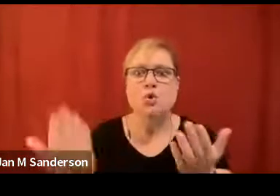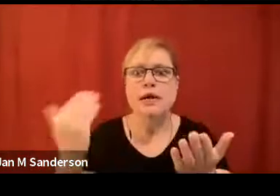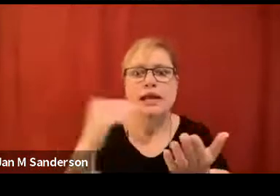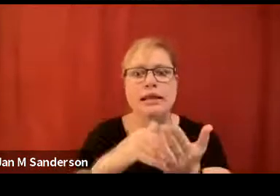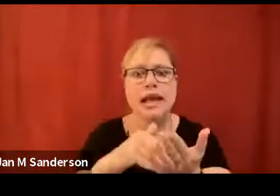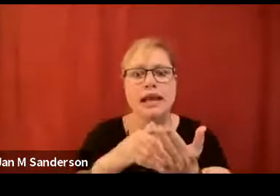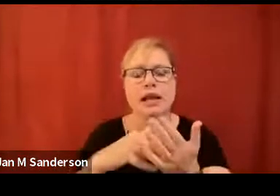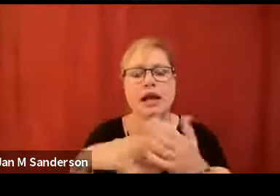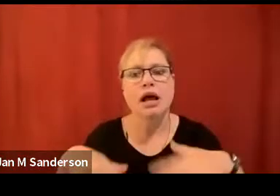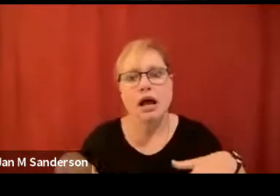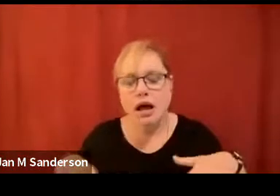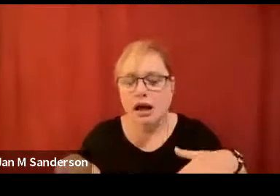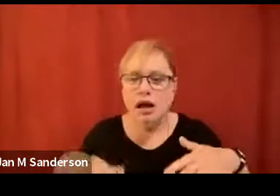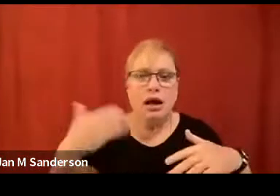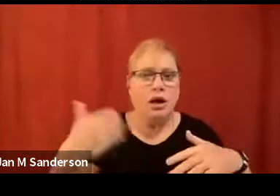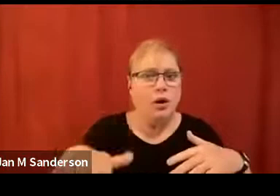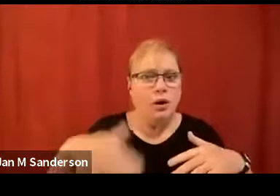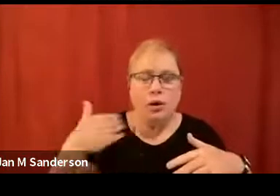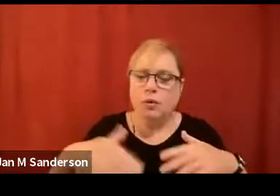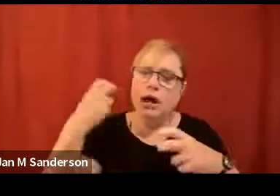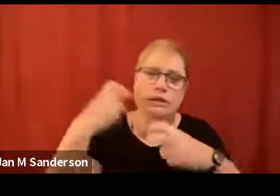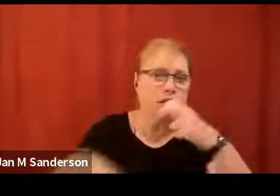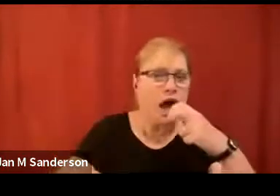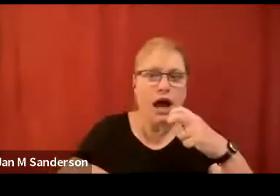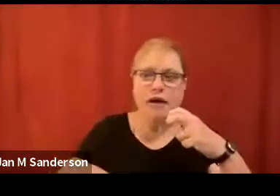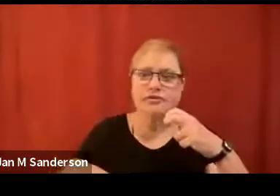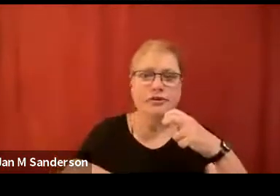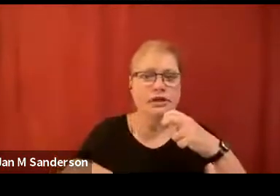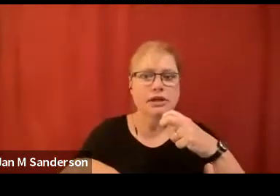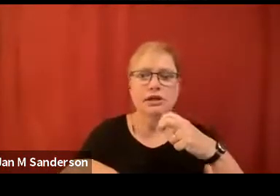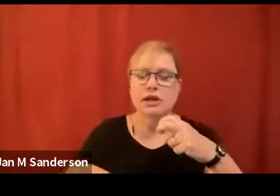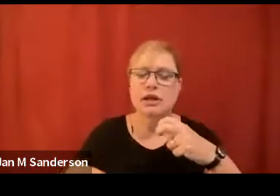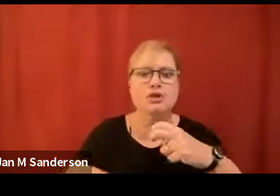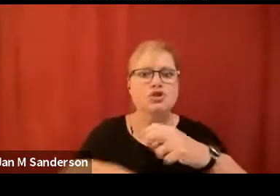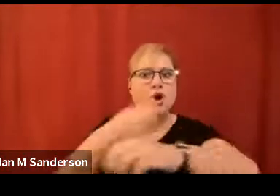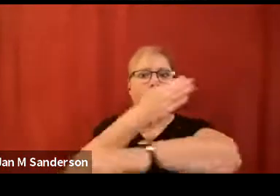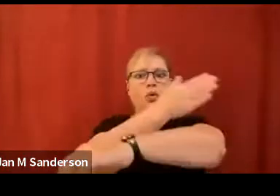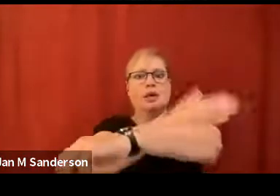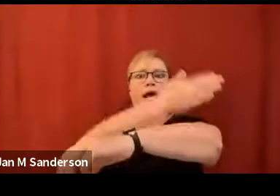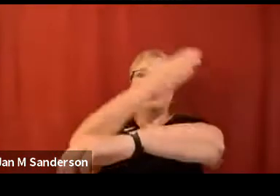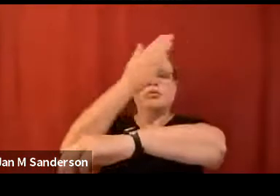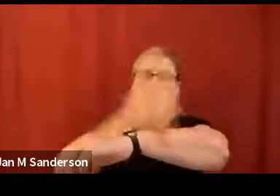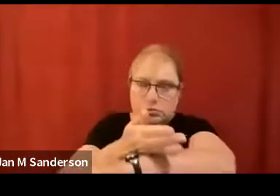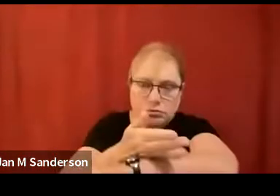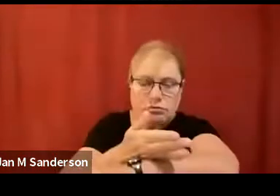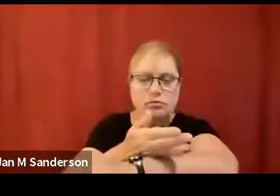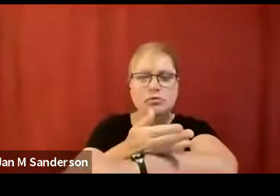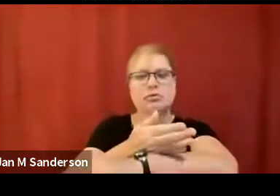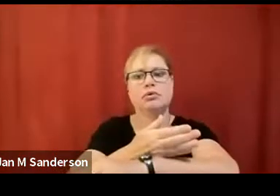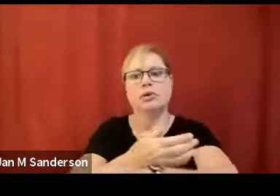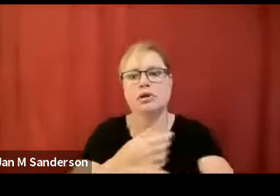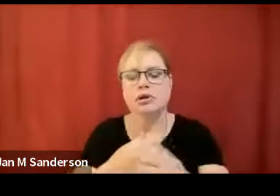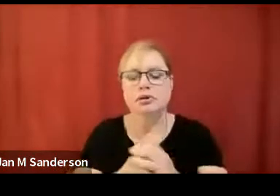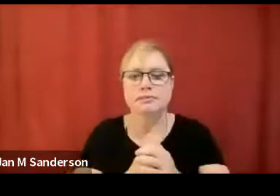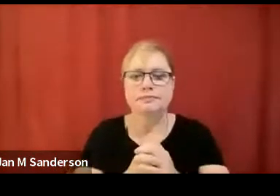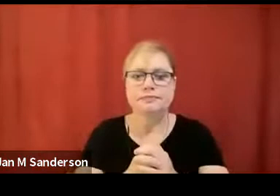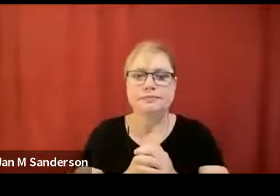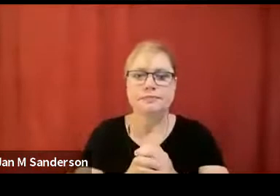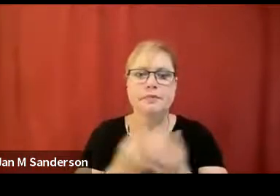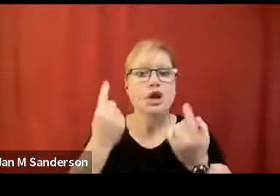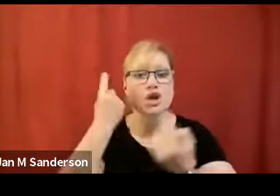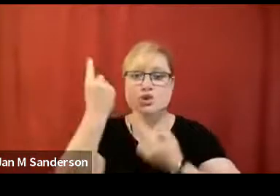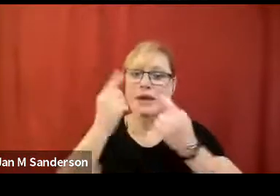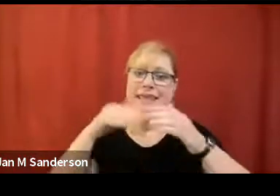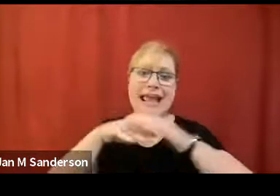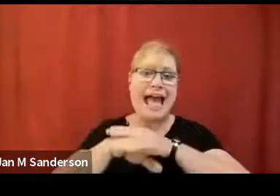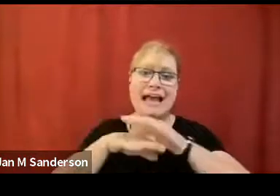just less likely. And so, those steps back that we've taken from even getting girls into school. So I think access